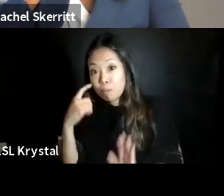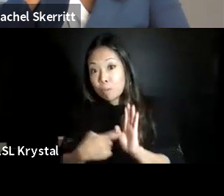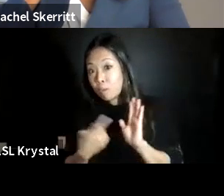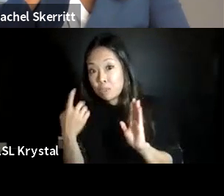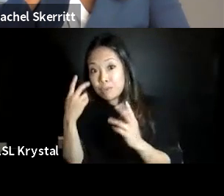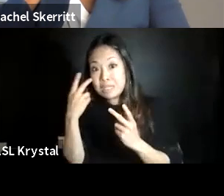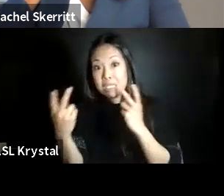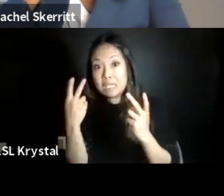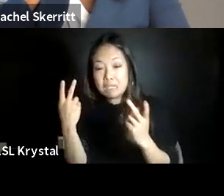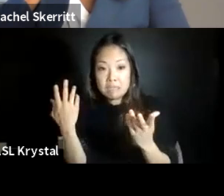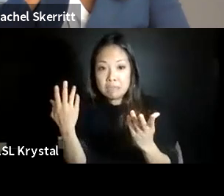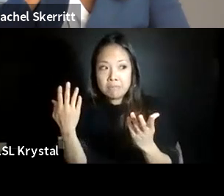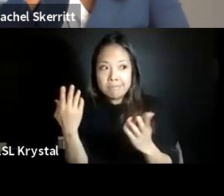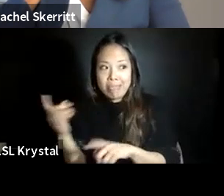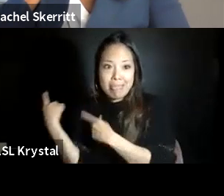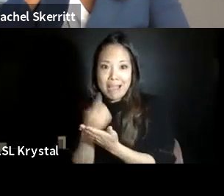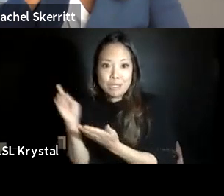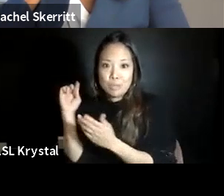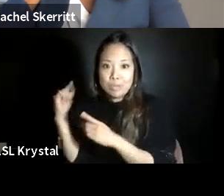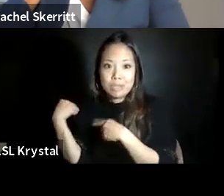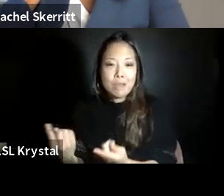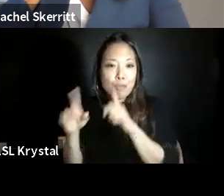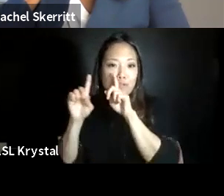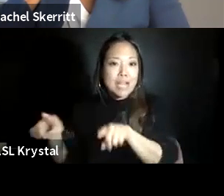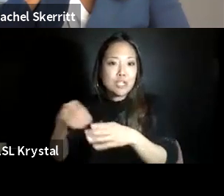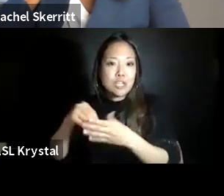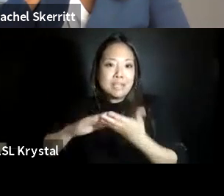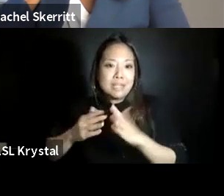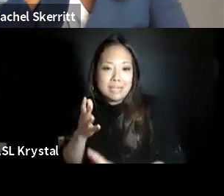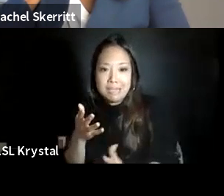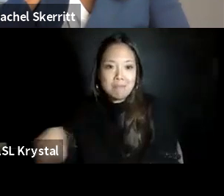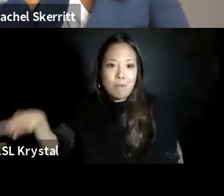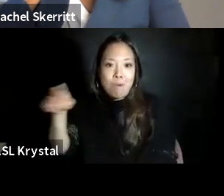city is already huge. And for me,